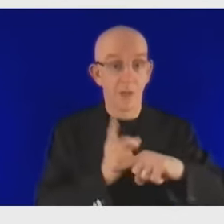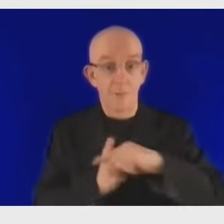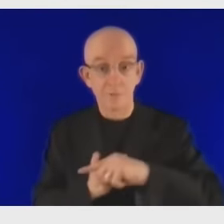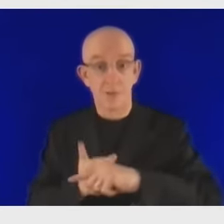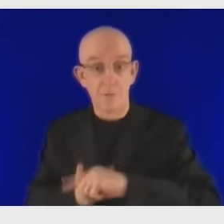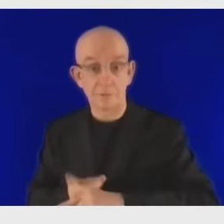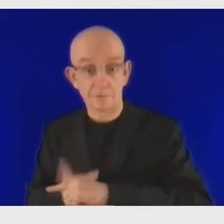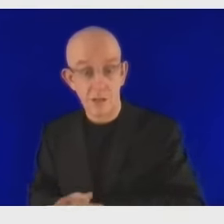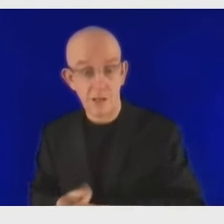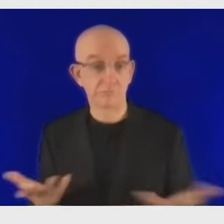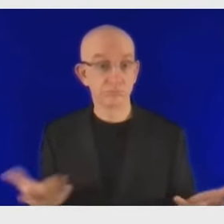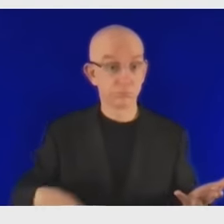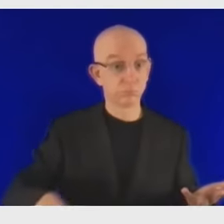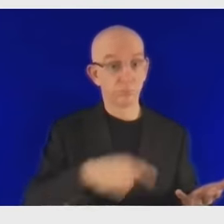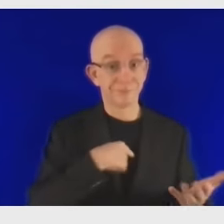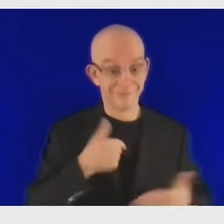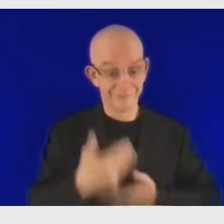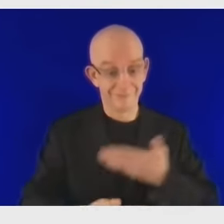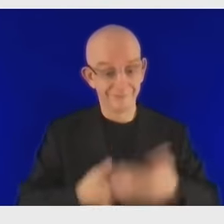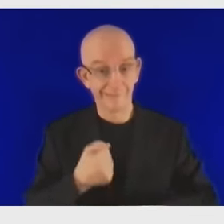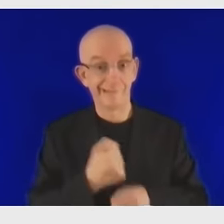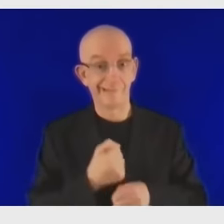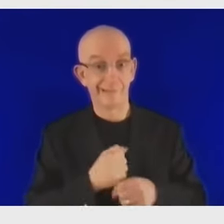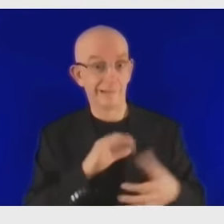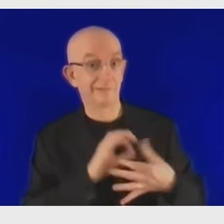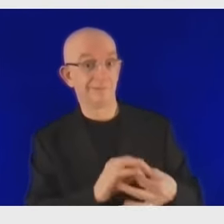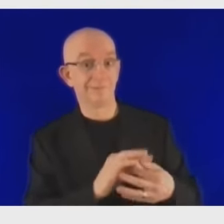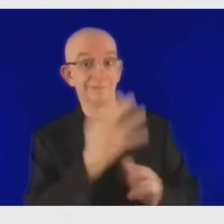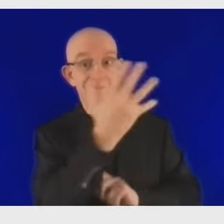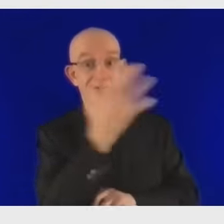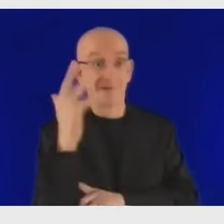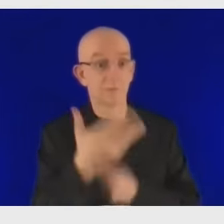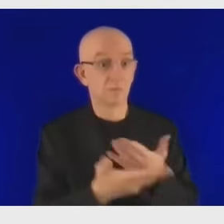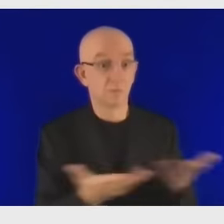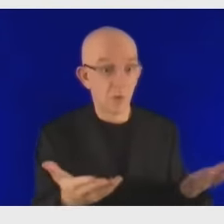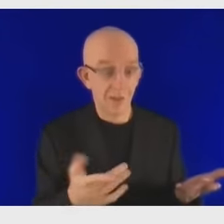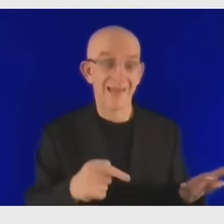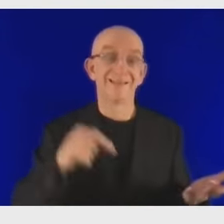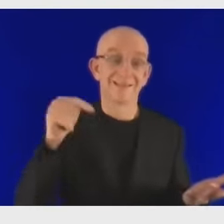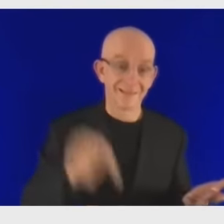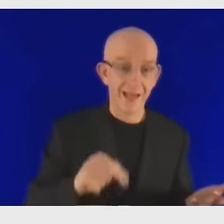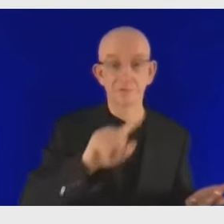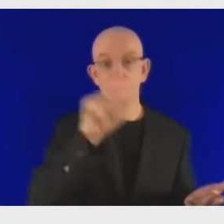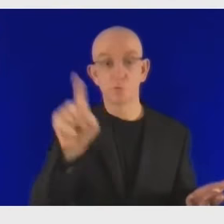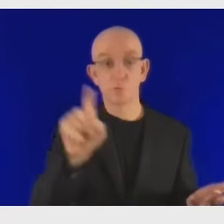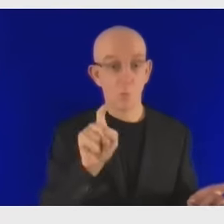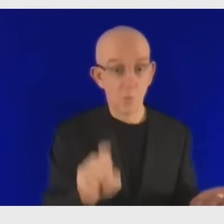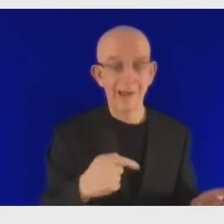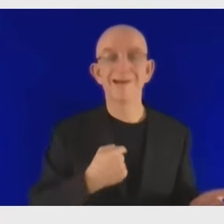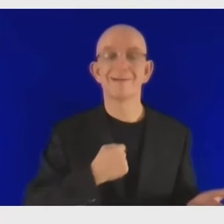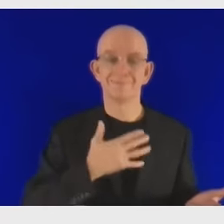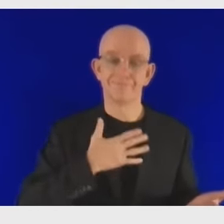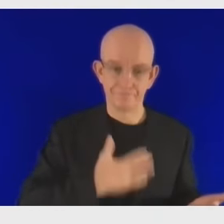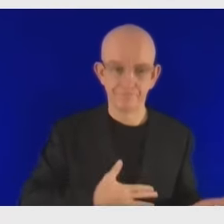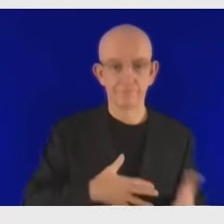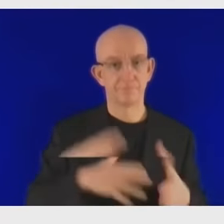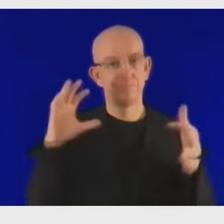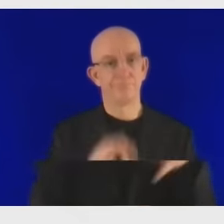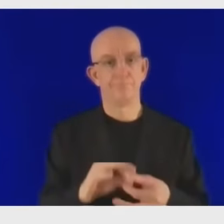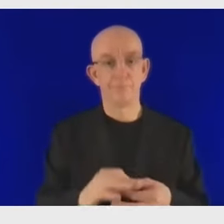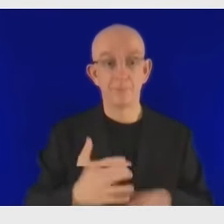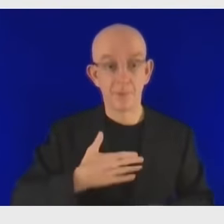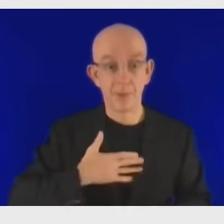my region, Latin America, and also Costa Rica, of course. So I would say that Latin